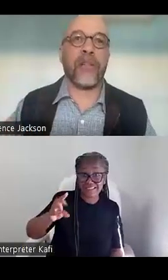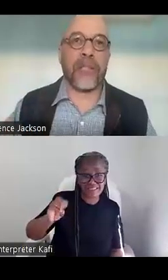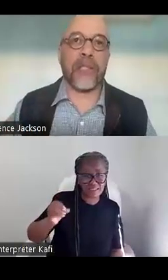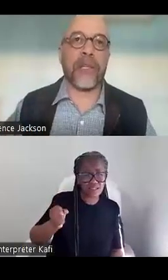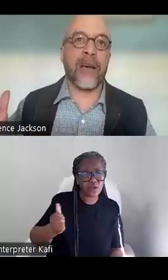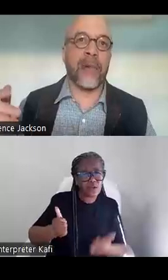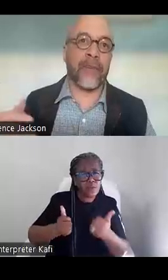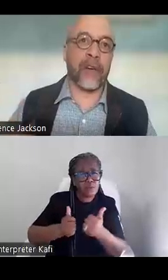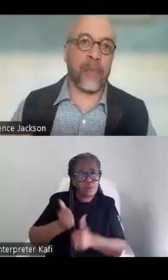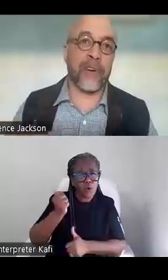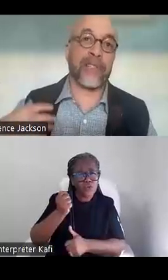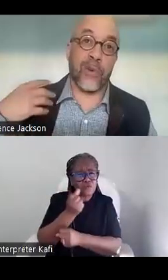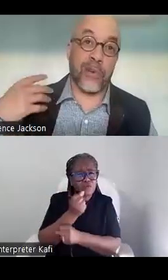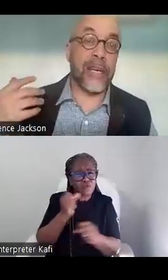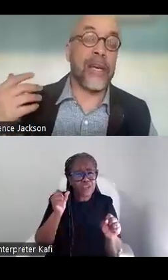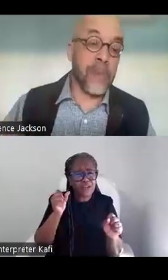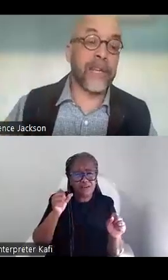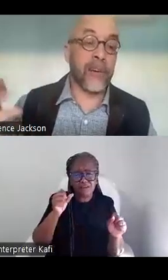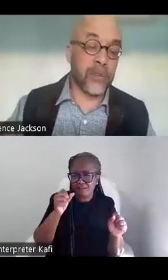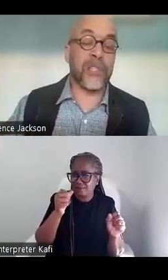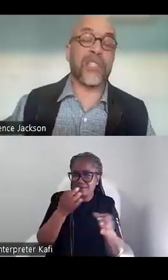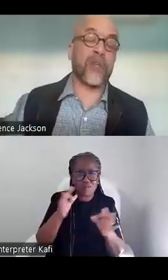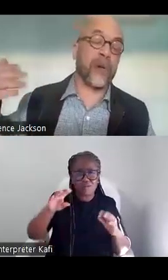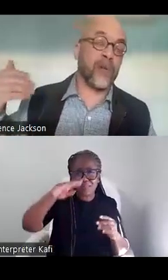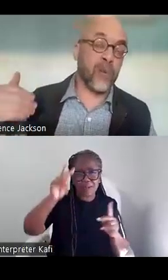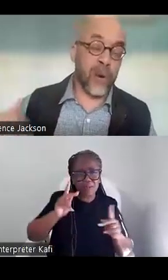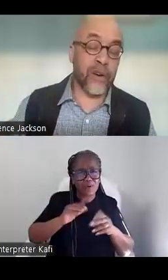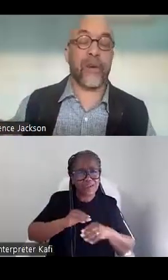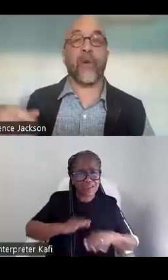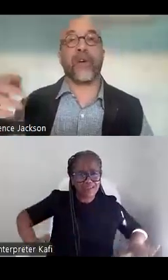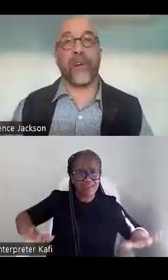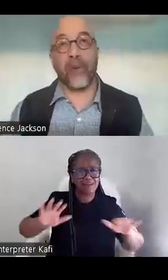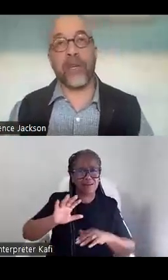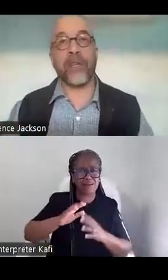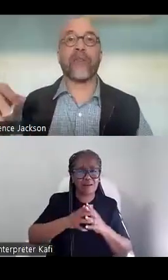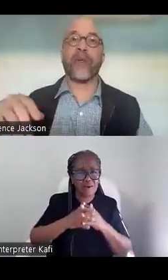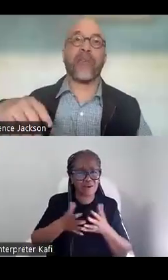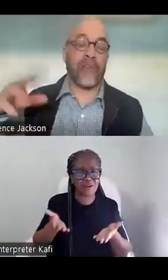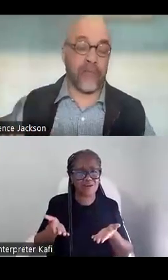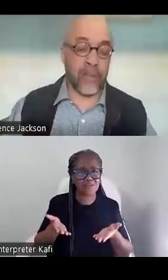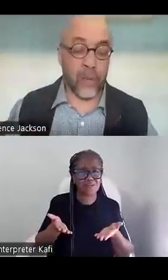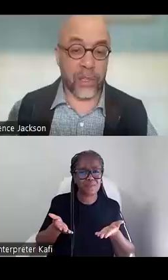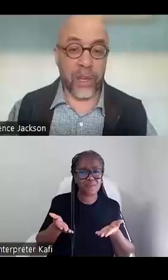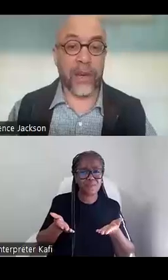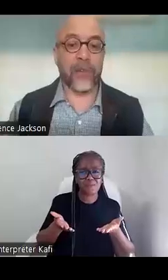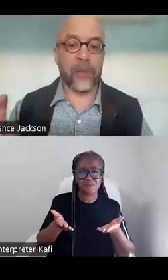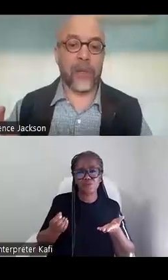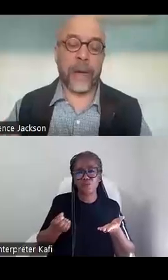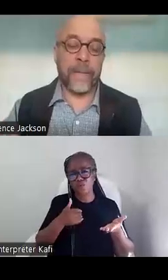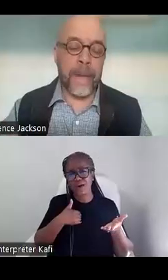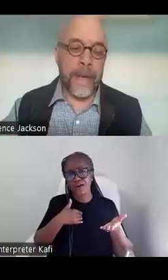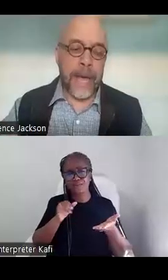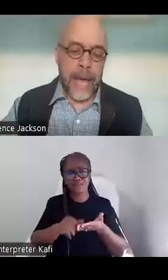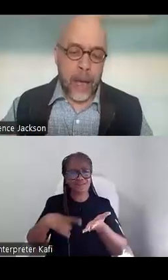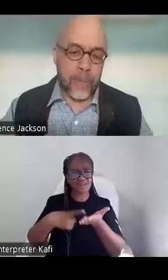all of these African Americans who are like making their own decisions about where they work and who they live with, and what their lives are going to be